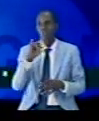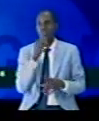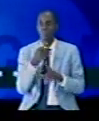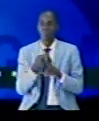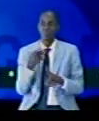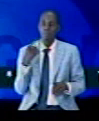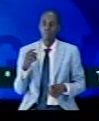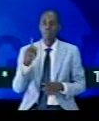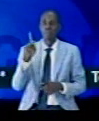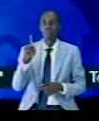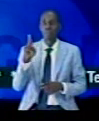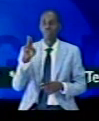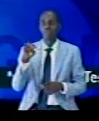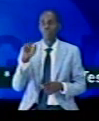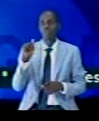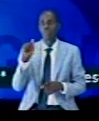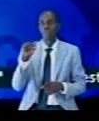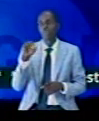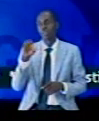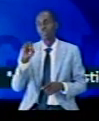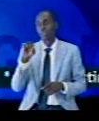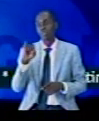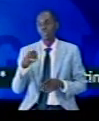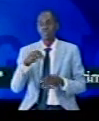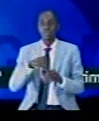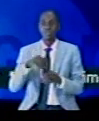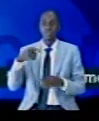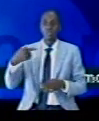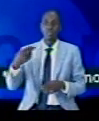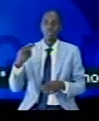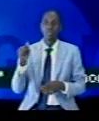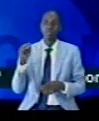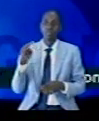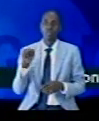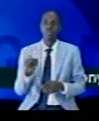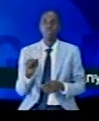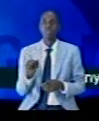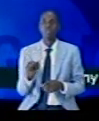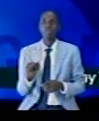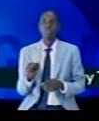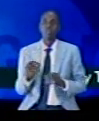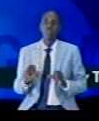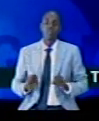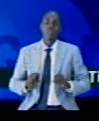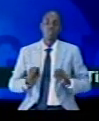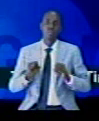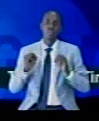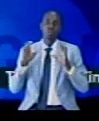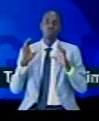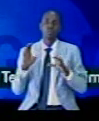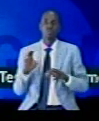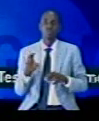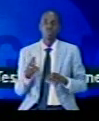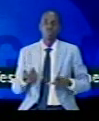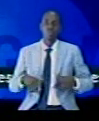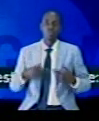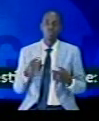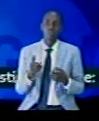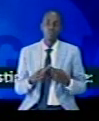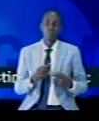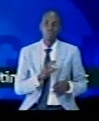to be precise. I lost my job in 2020 when the first case of COVID was recorded in the country,